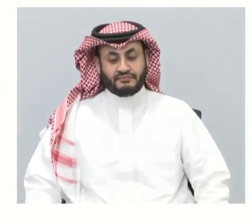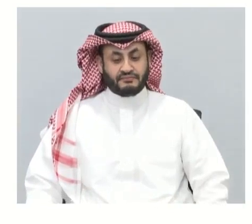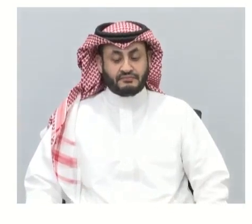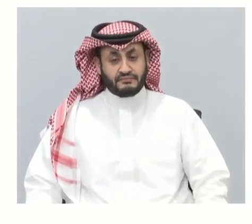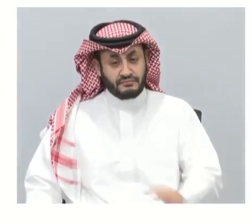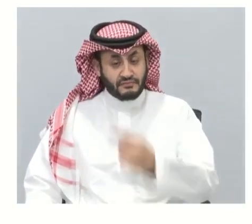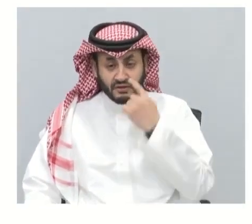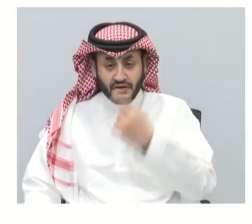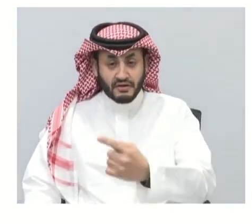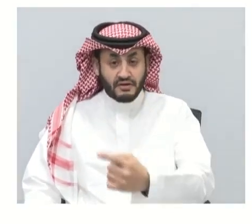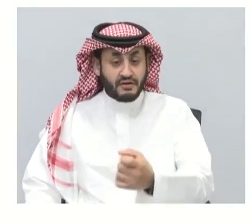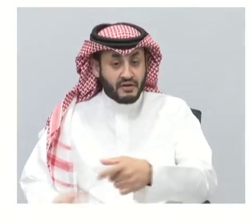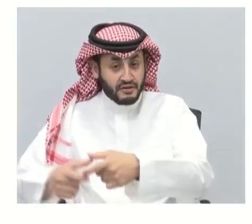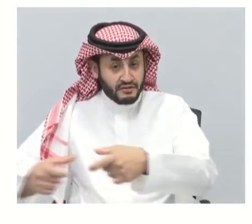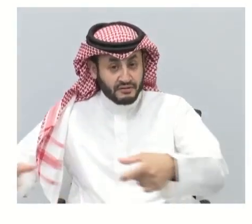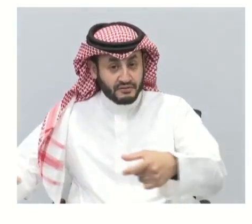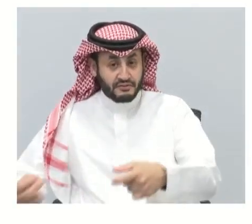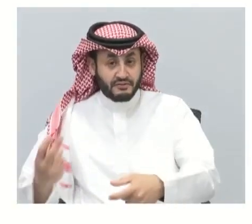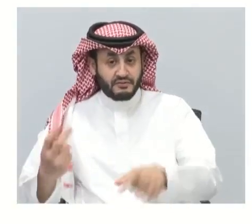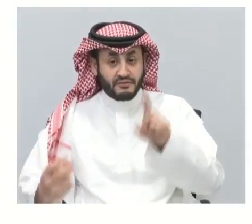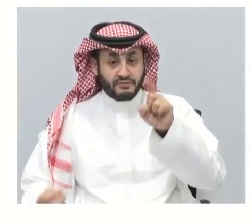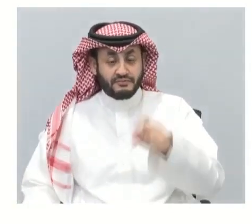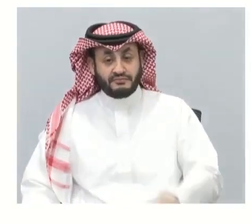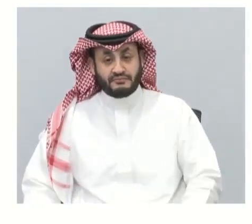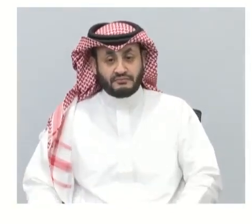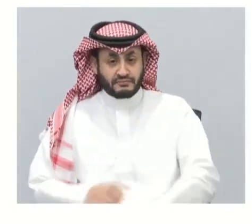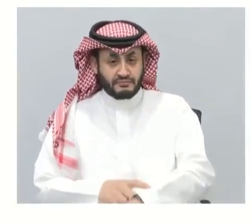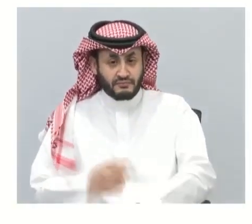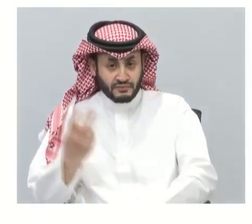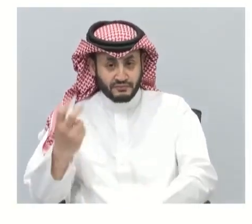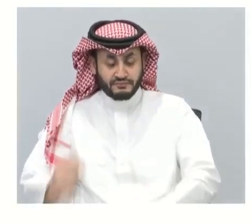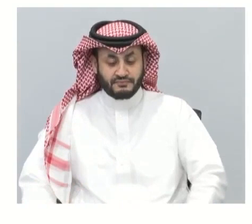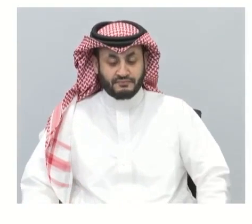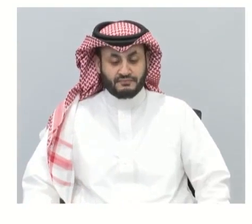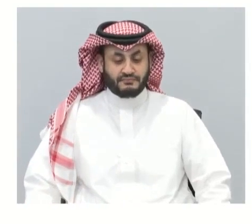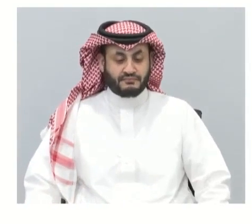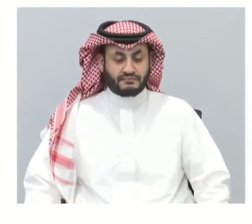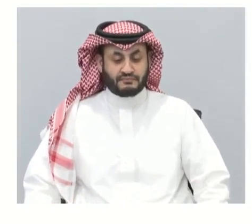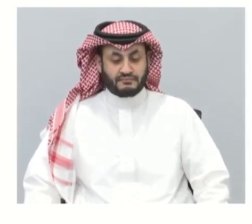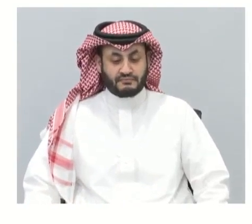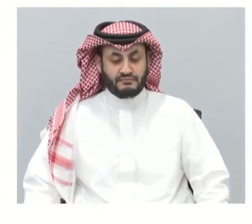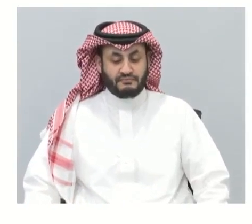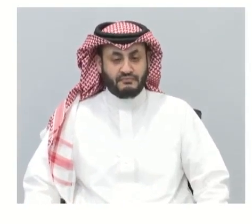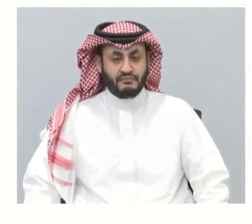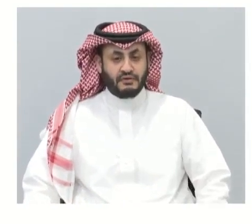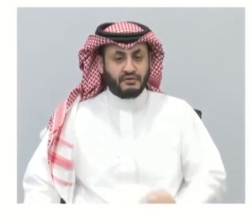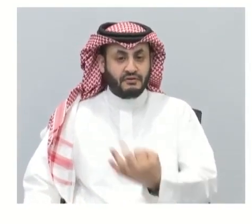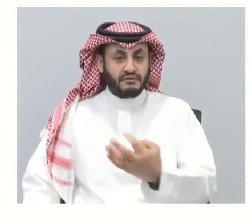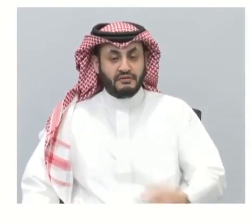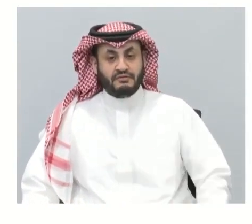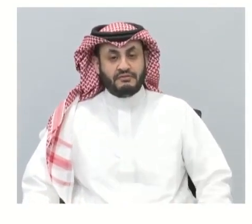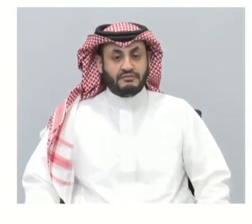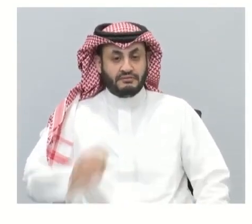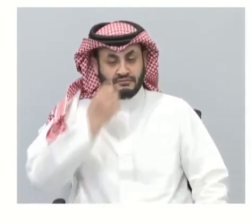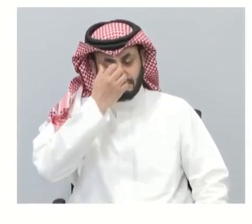the book for 2 hours. Notice, the focus is on the time. How long have you been playing football?